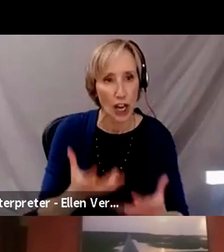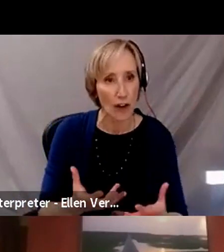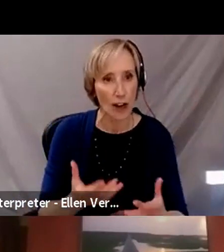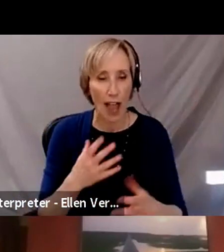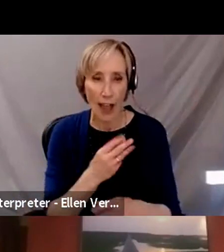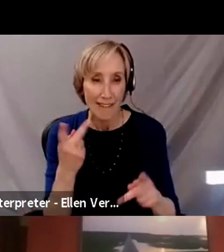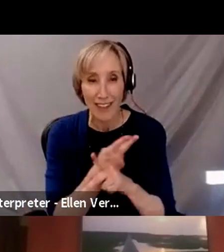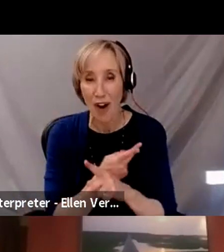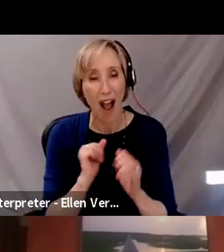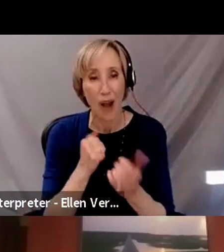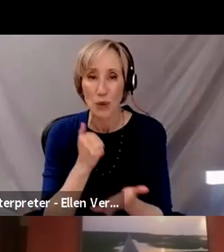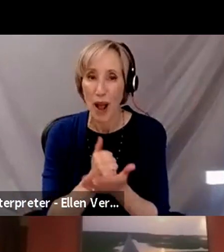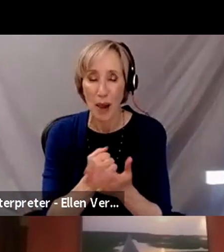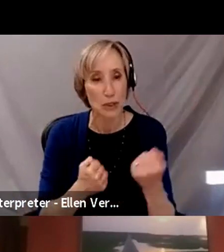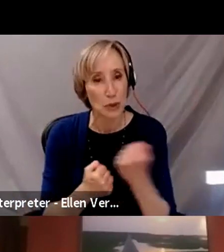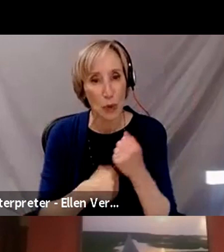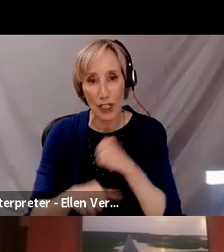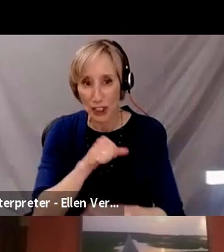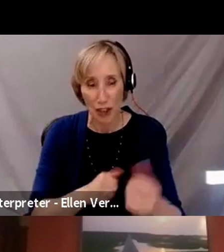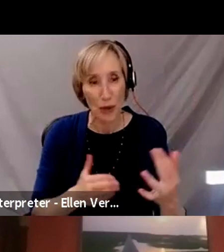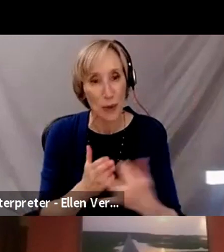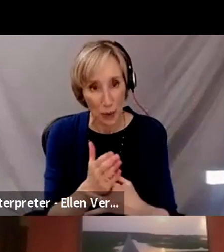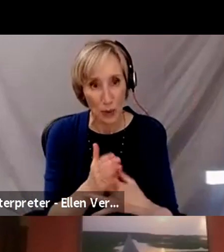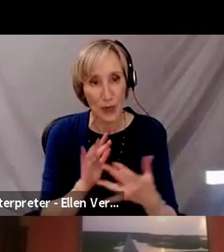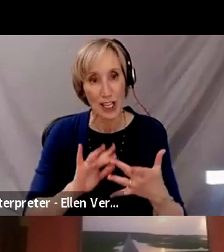strategizing and just giving each other support.